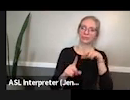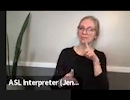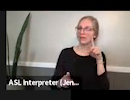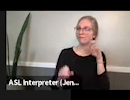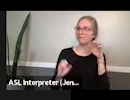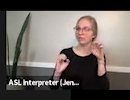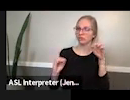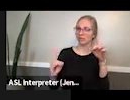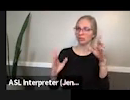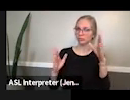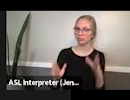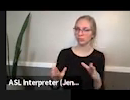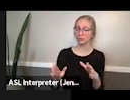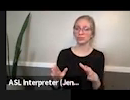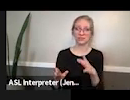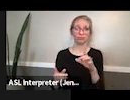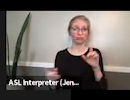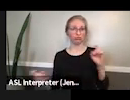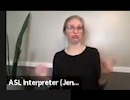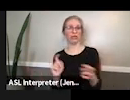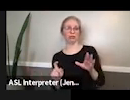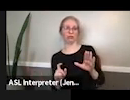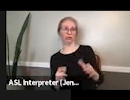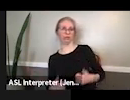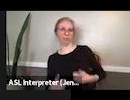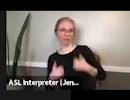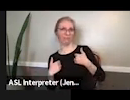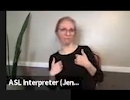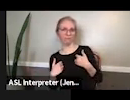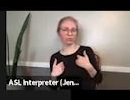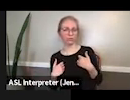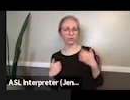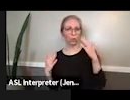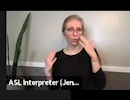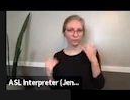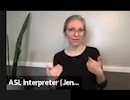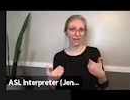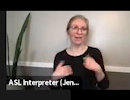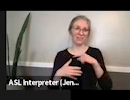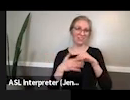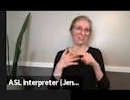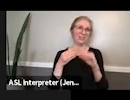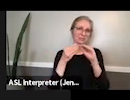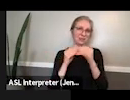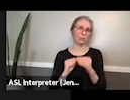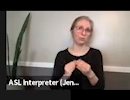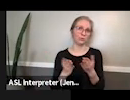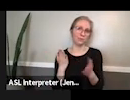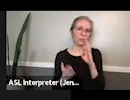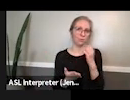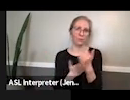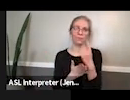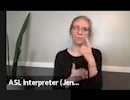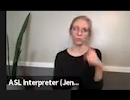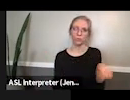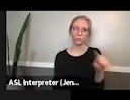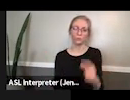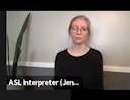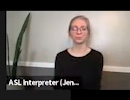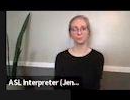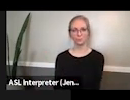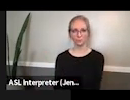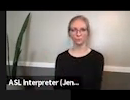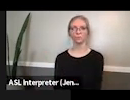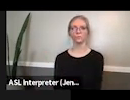it changed the trajectory of that little one's life. So I hope that having these numbers might be of help to you. So we're going to